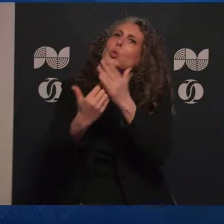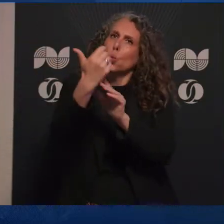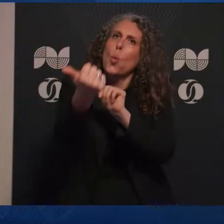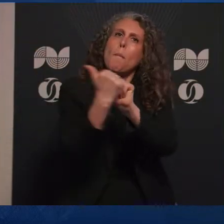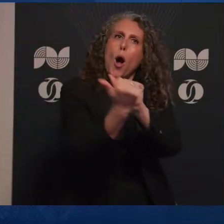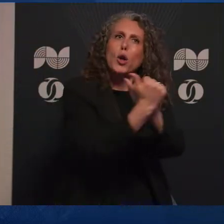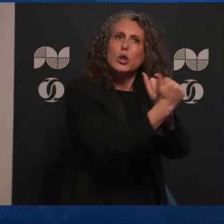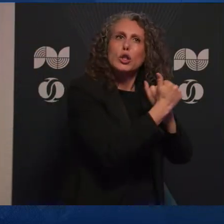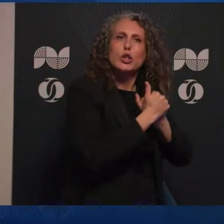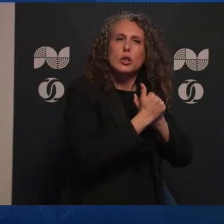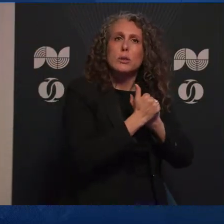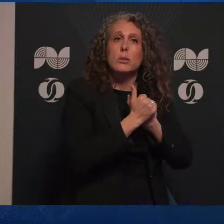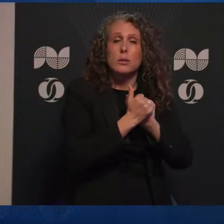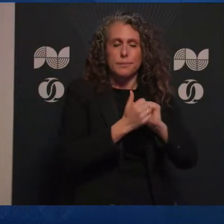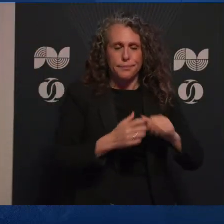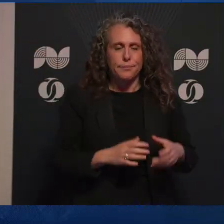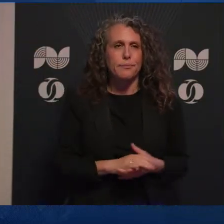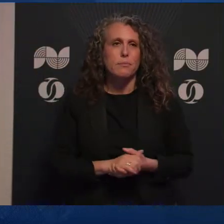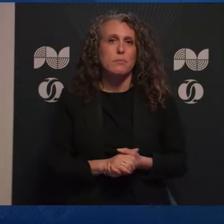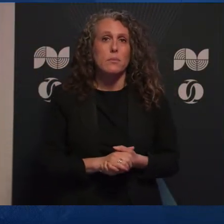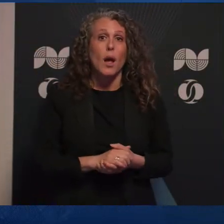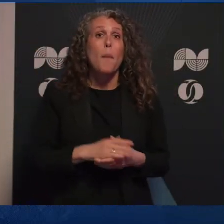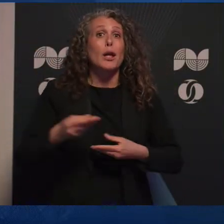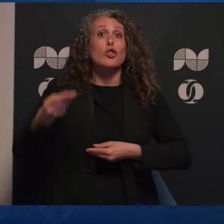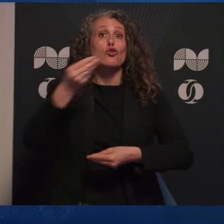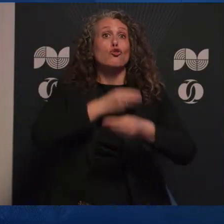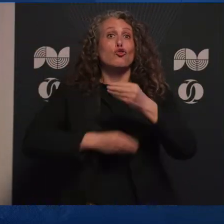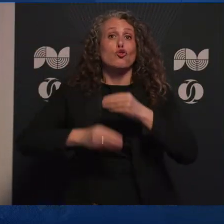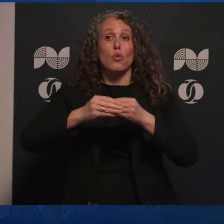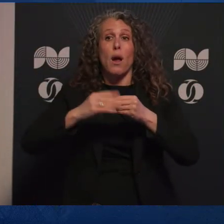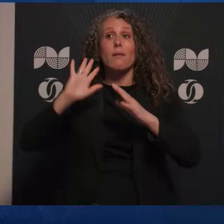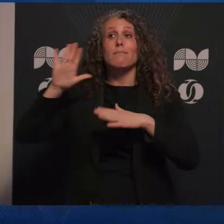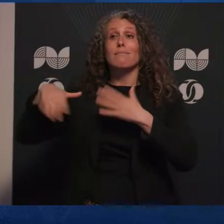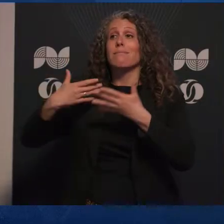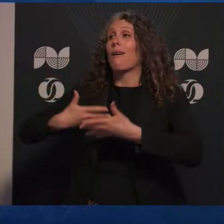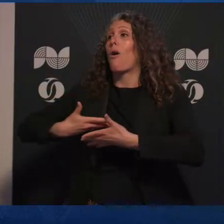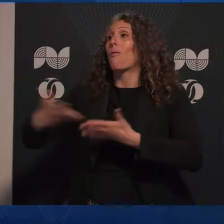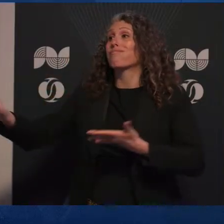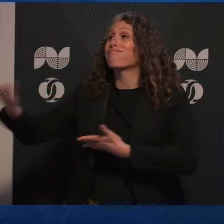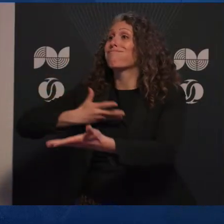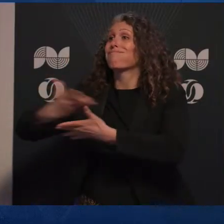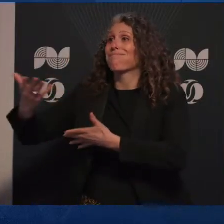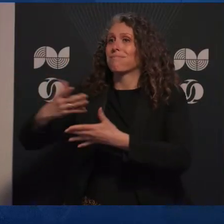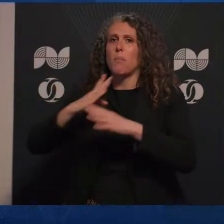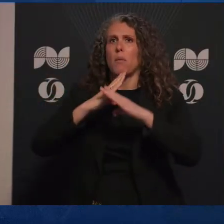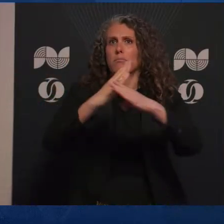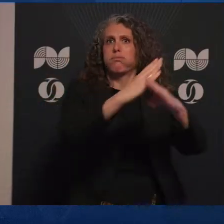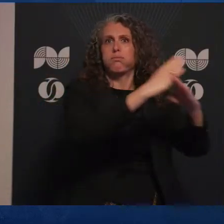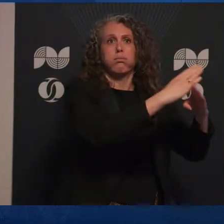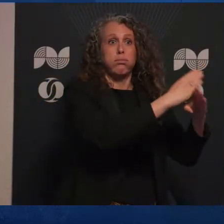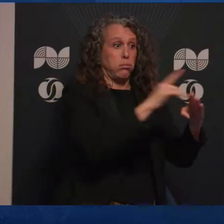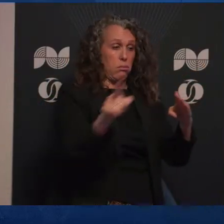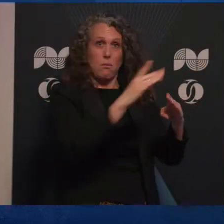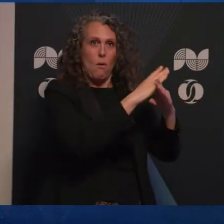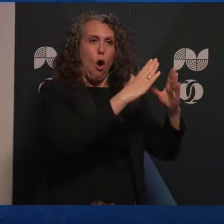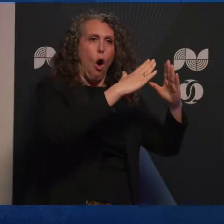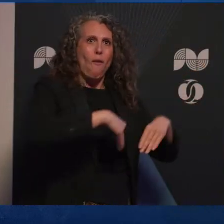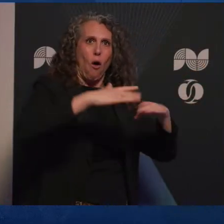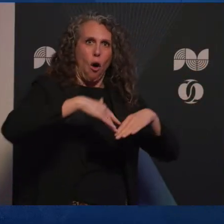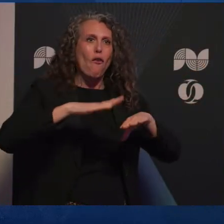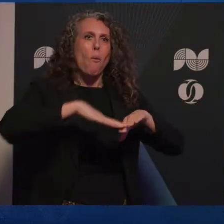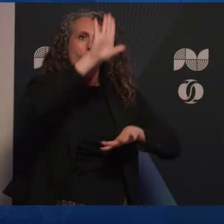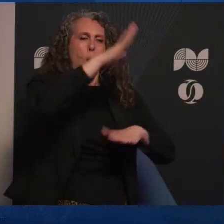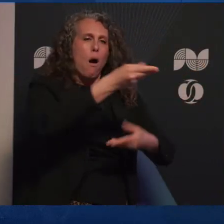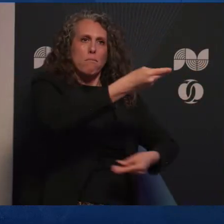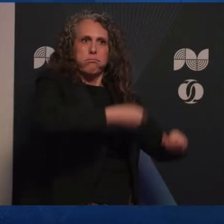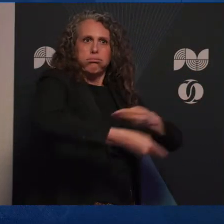that this means lowering trade barriers with developing countries and perhaps helping these countries invest so they can